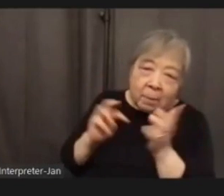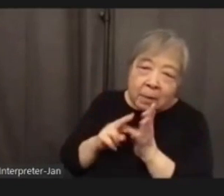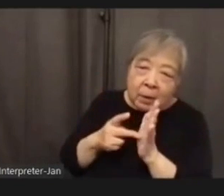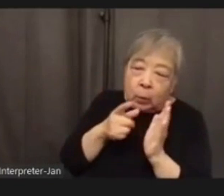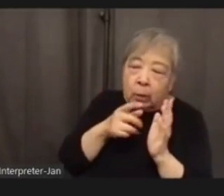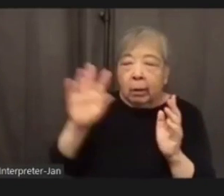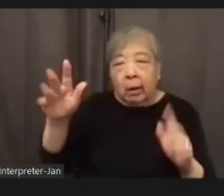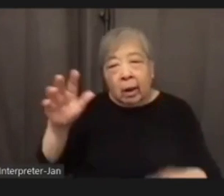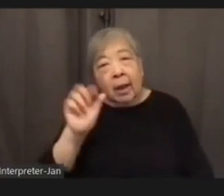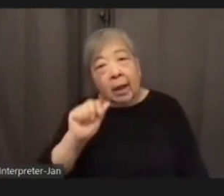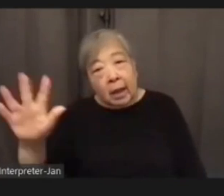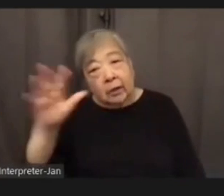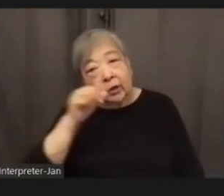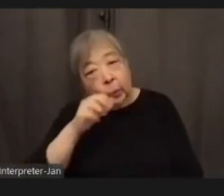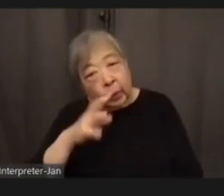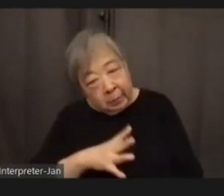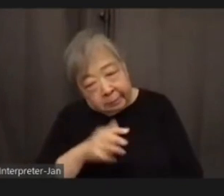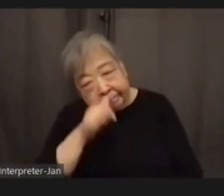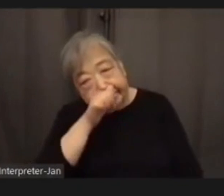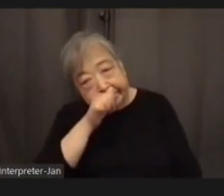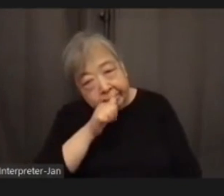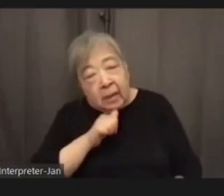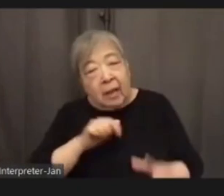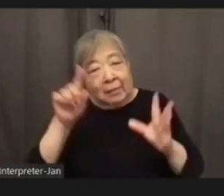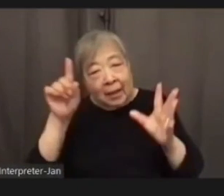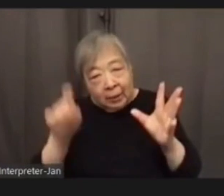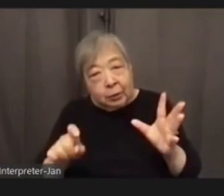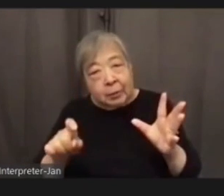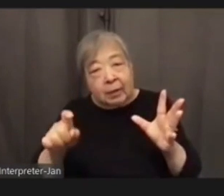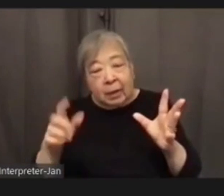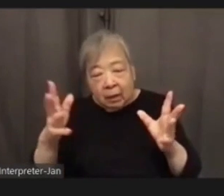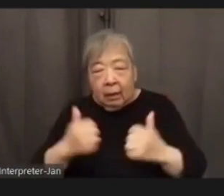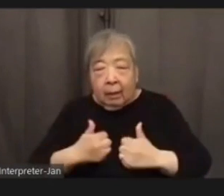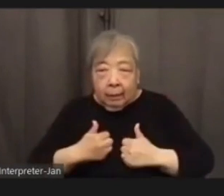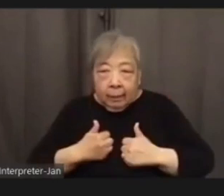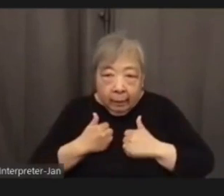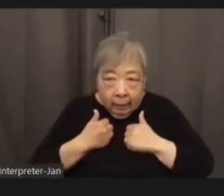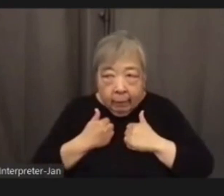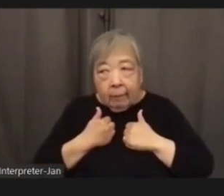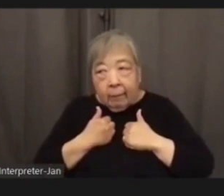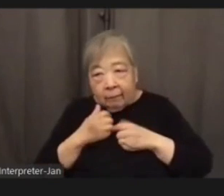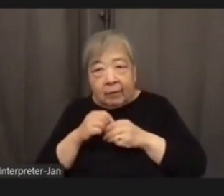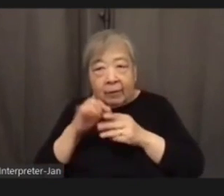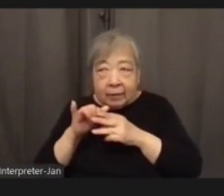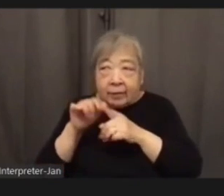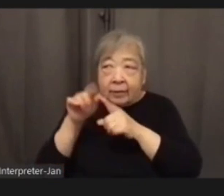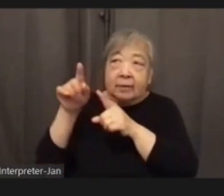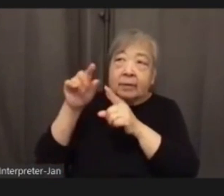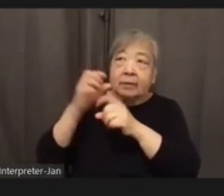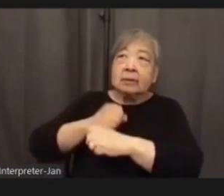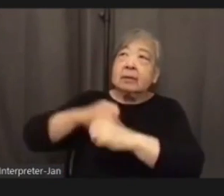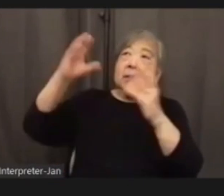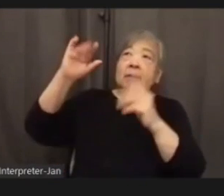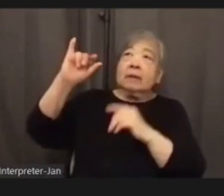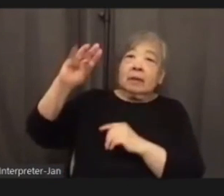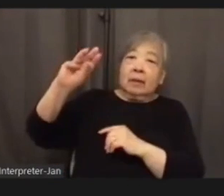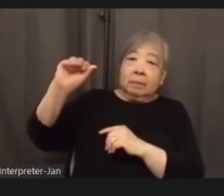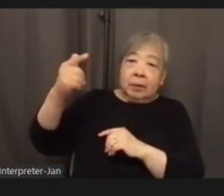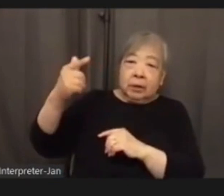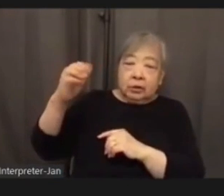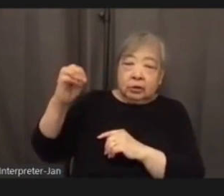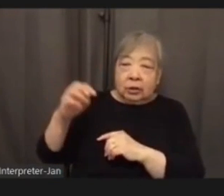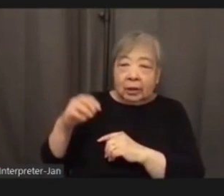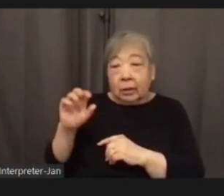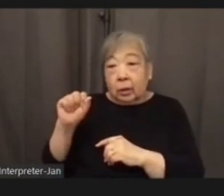Asian women have had to, you know, like live in the shadow of this image, whether it was the world of